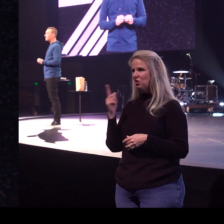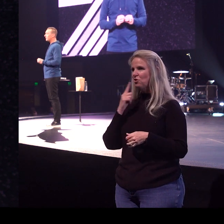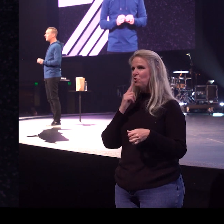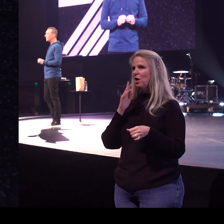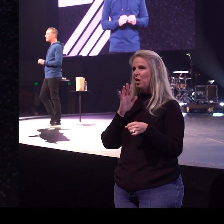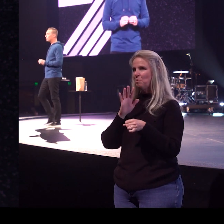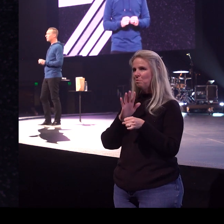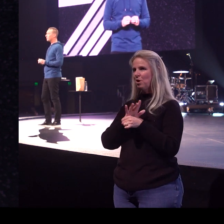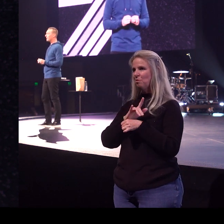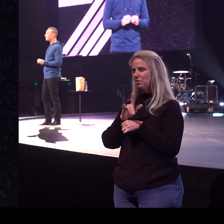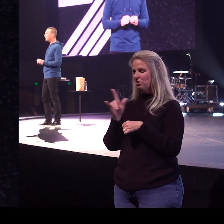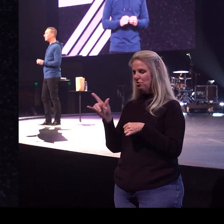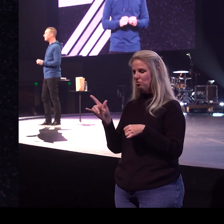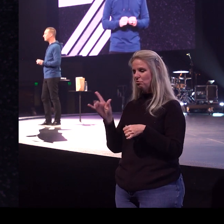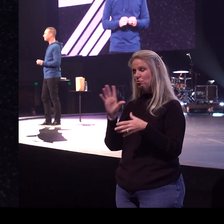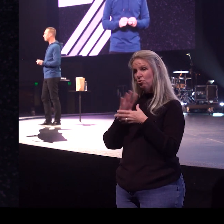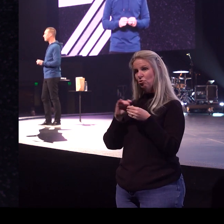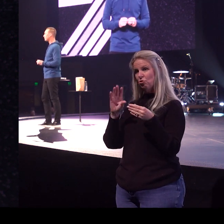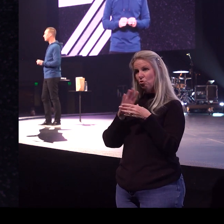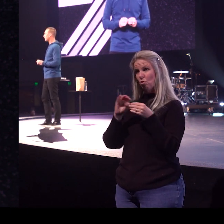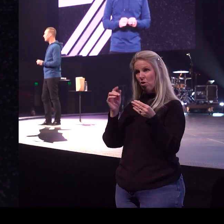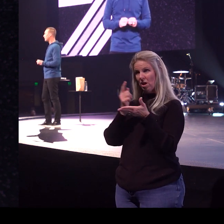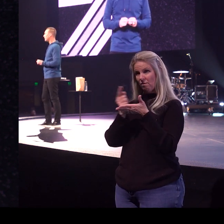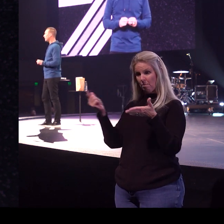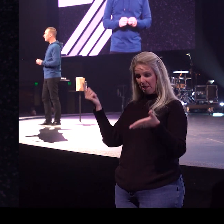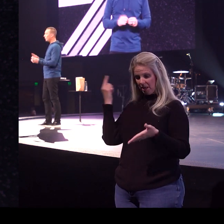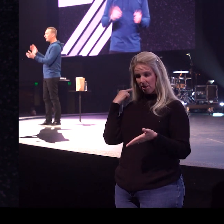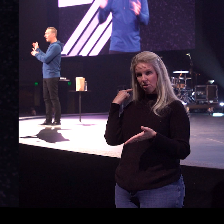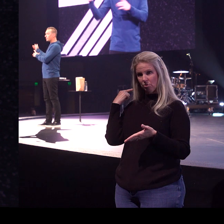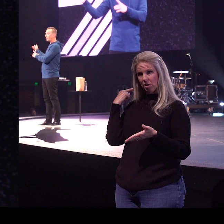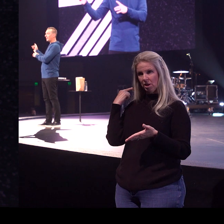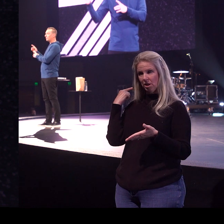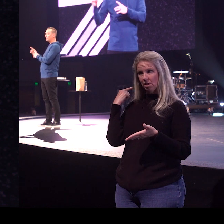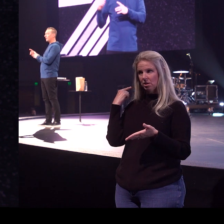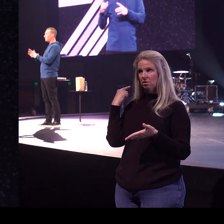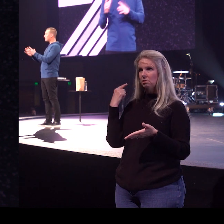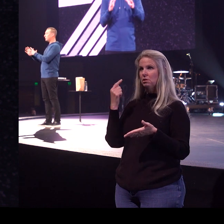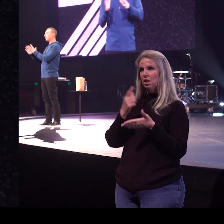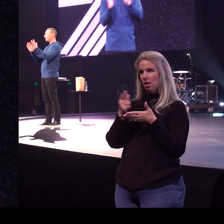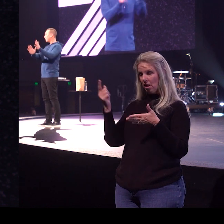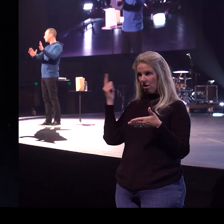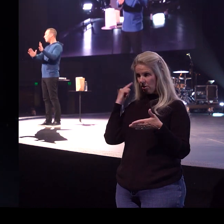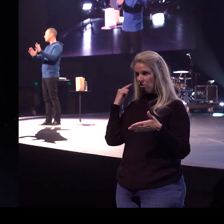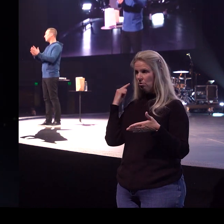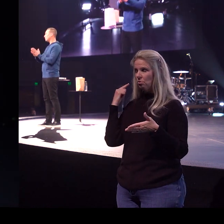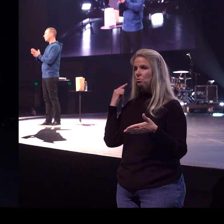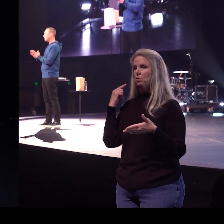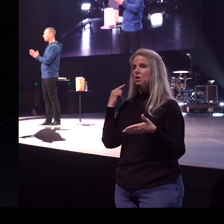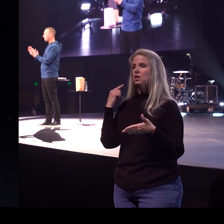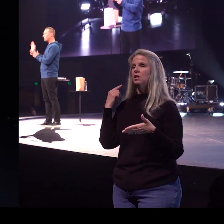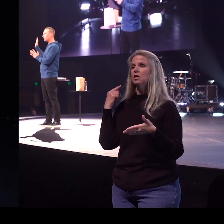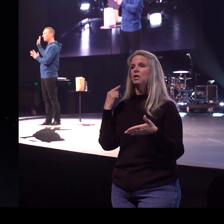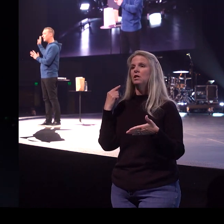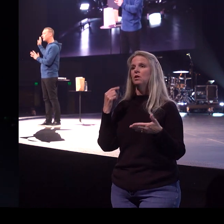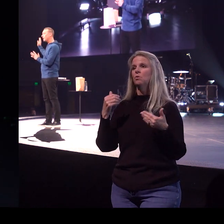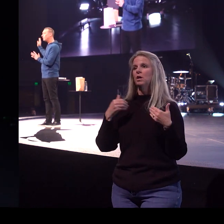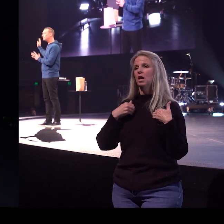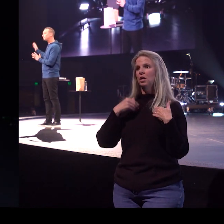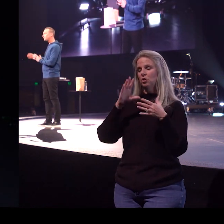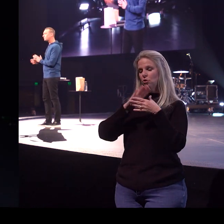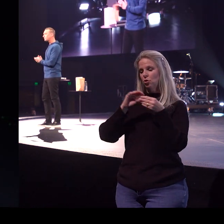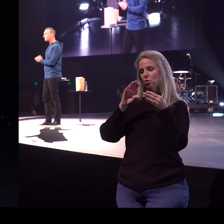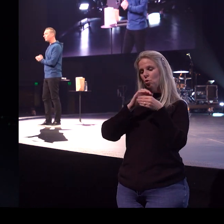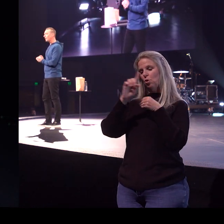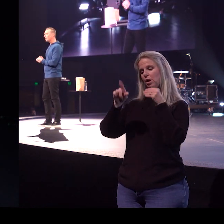In fact, let me tell you a story from last weekend. If you were here last weekend and you missed it, you got to go back and watch it. But we told the story of